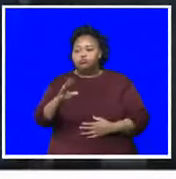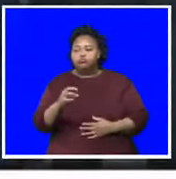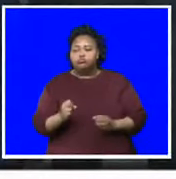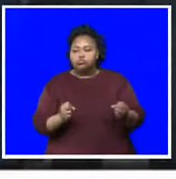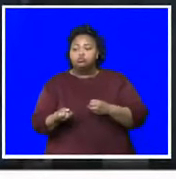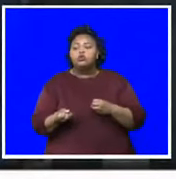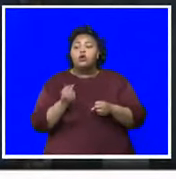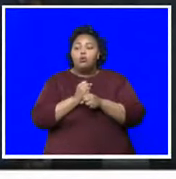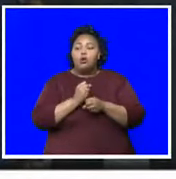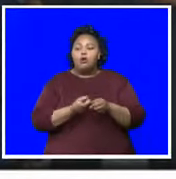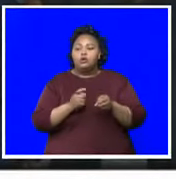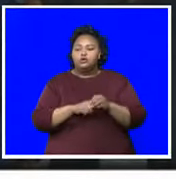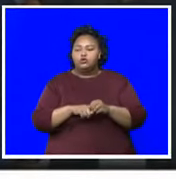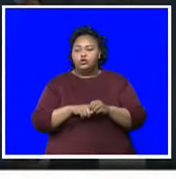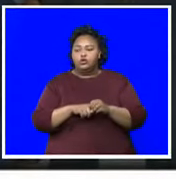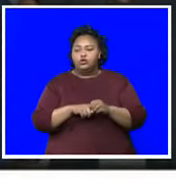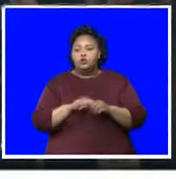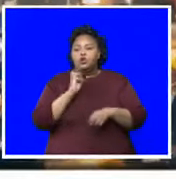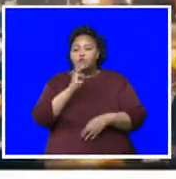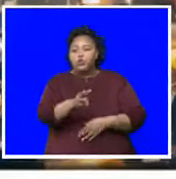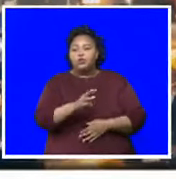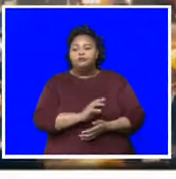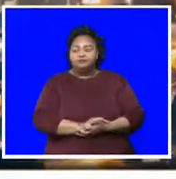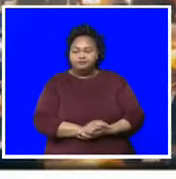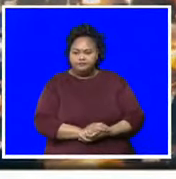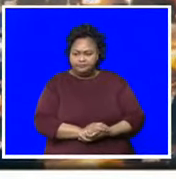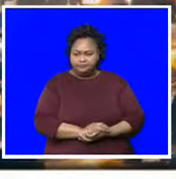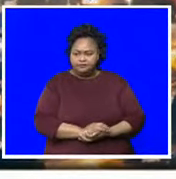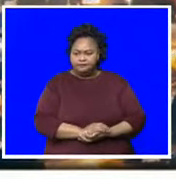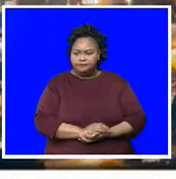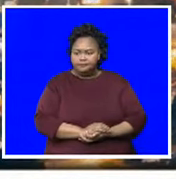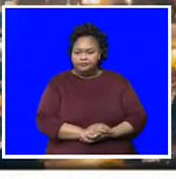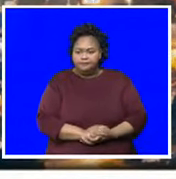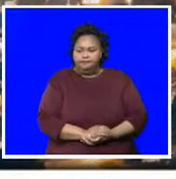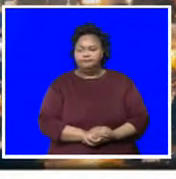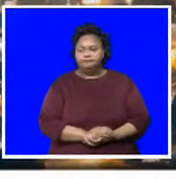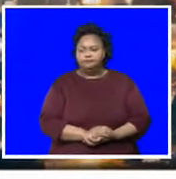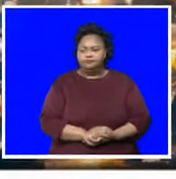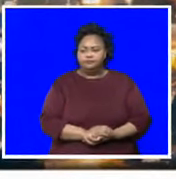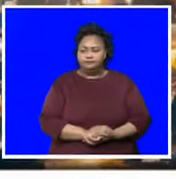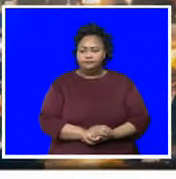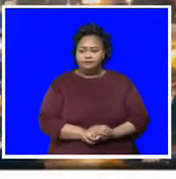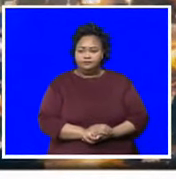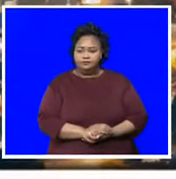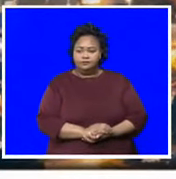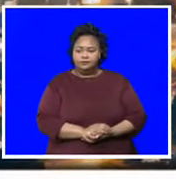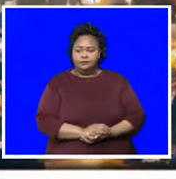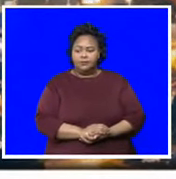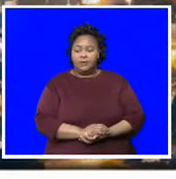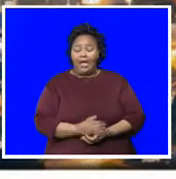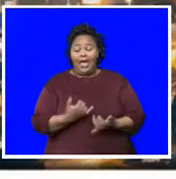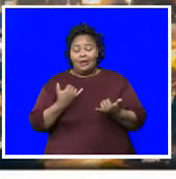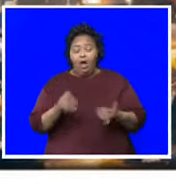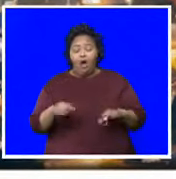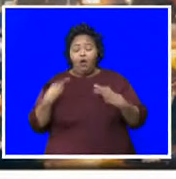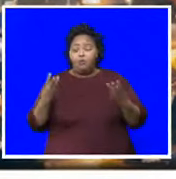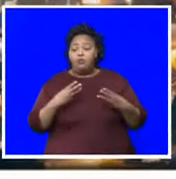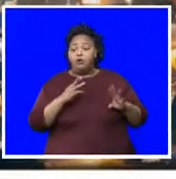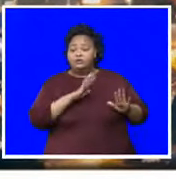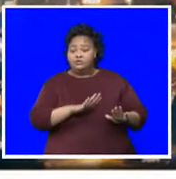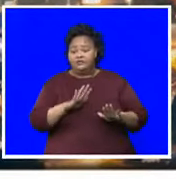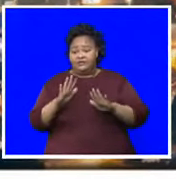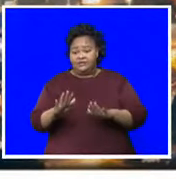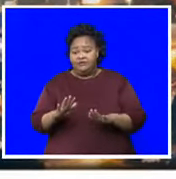with Vuminkosi Ntsinisa, Babane. If your pocket is already stretched due to rising cost of living, brace